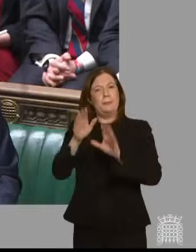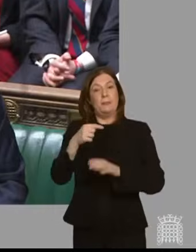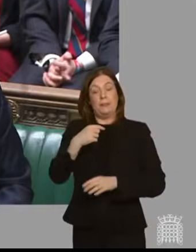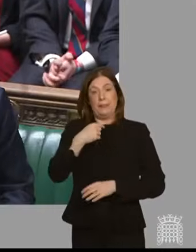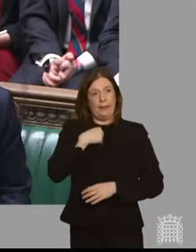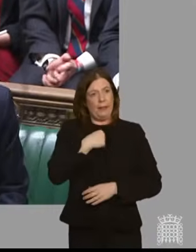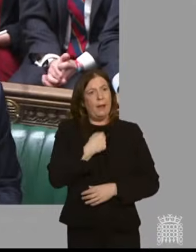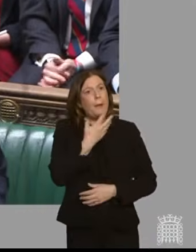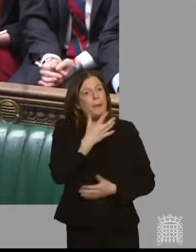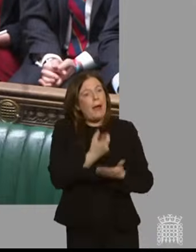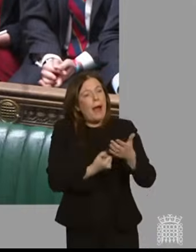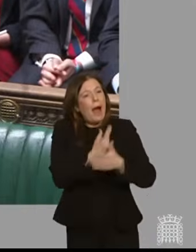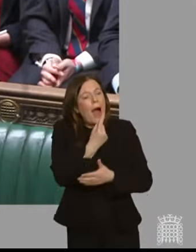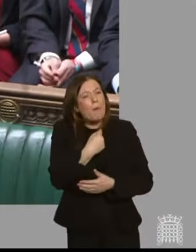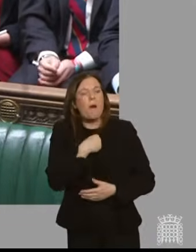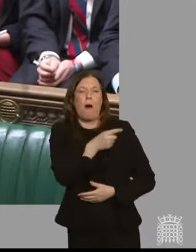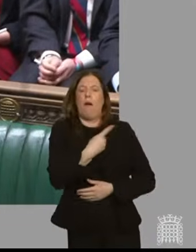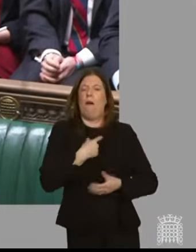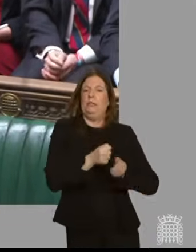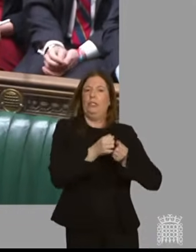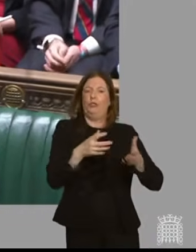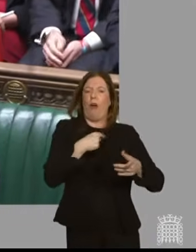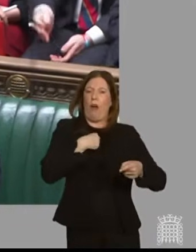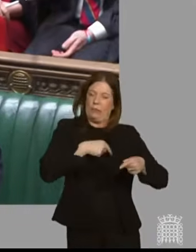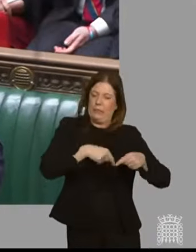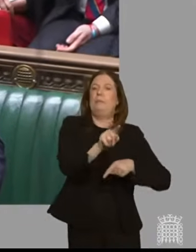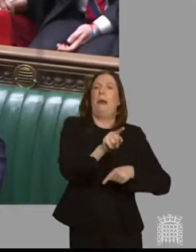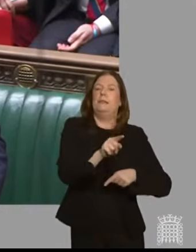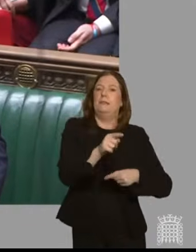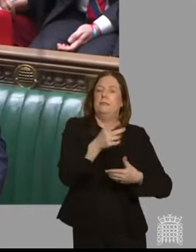away. But Mr.